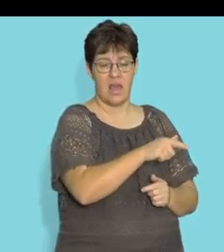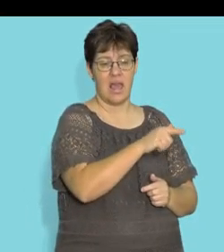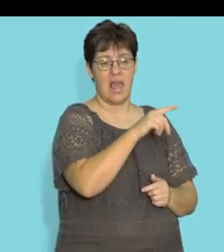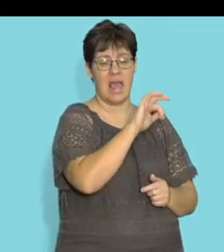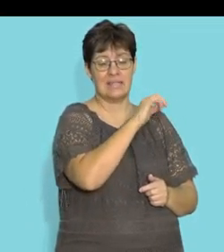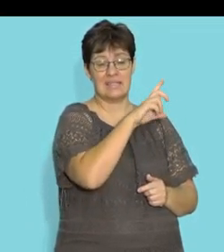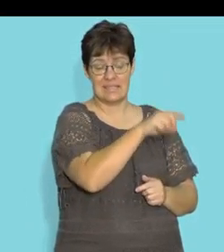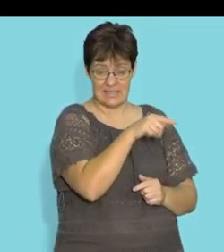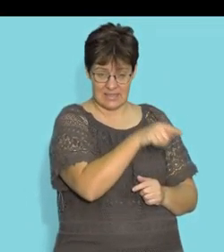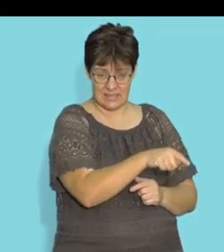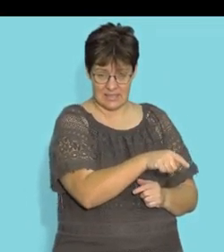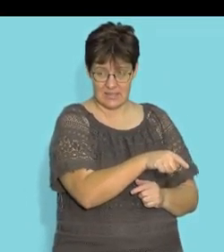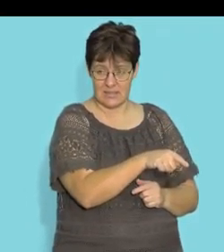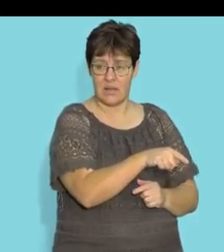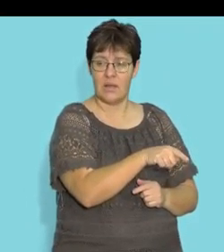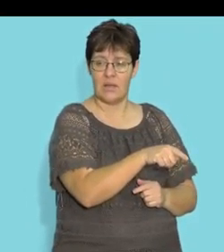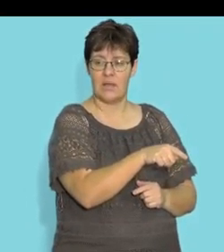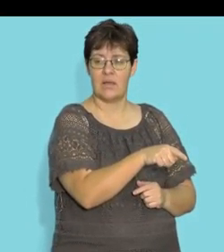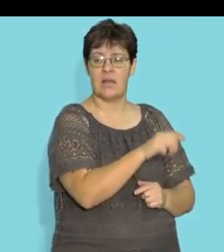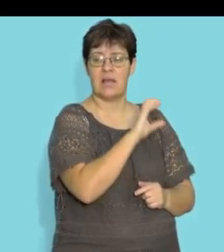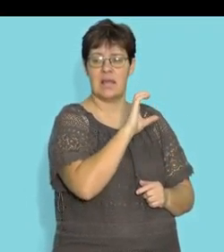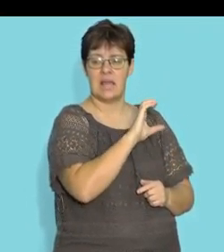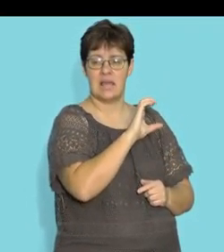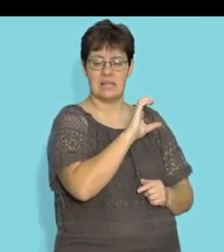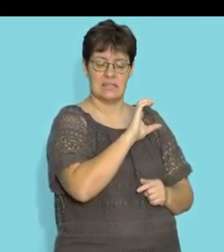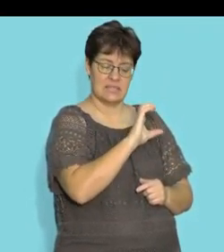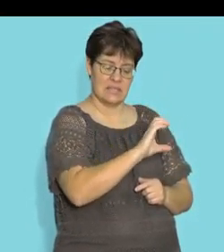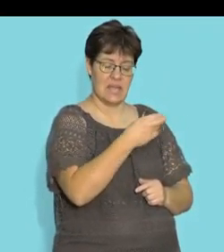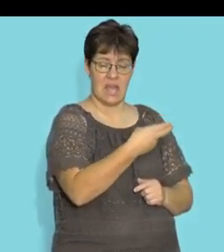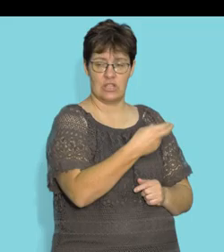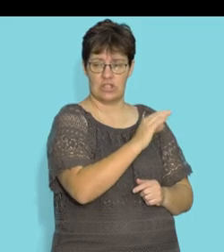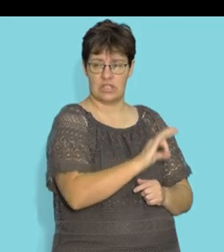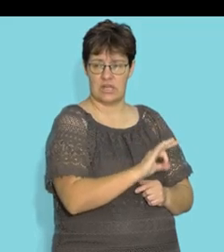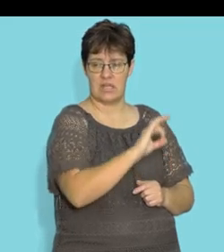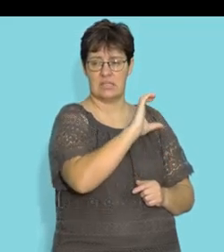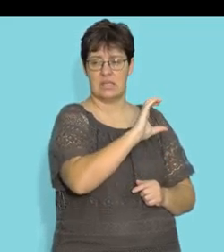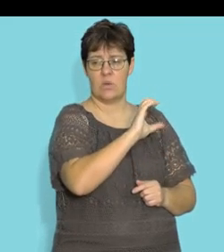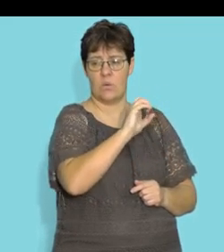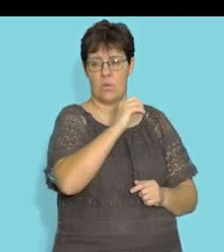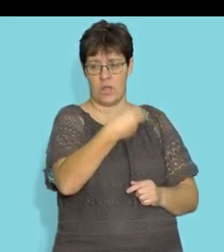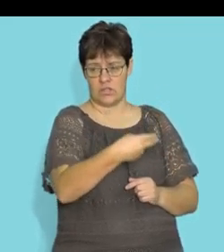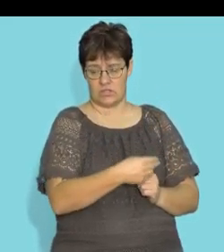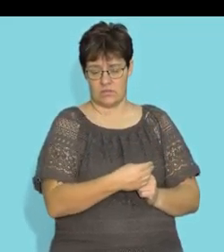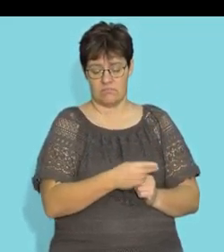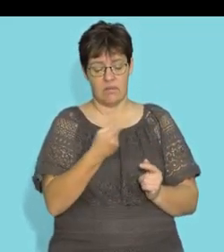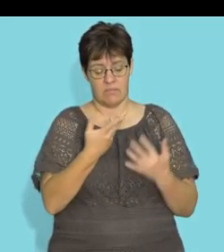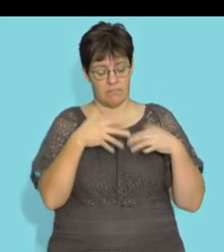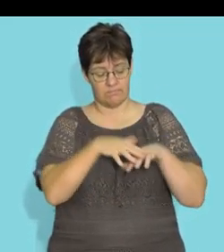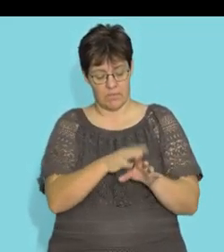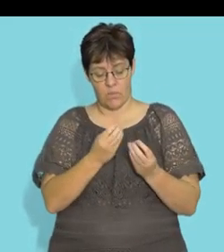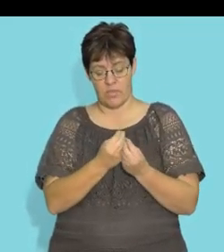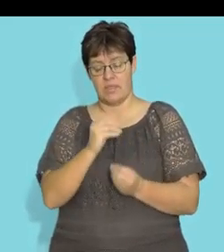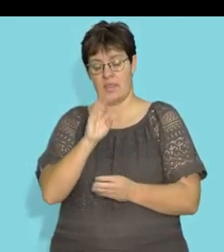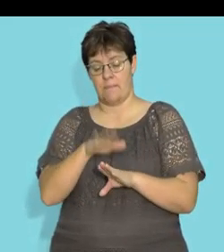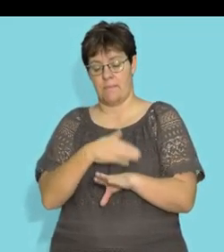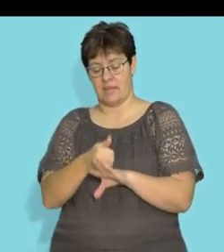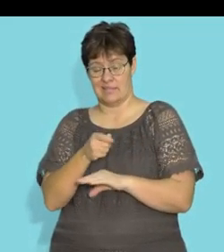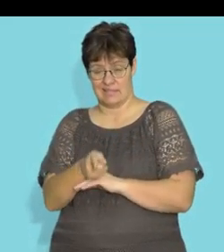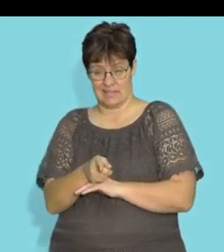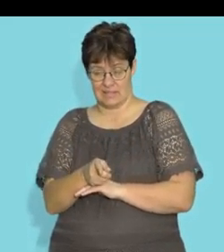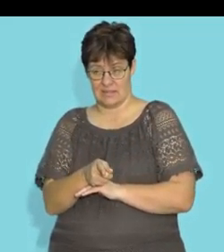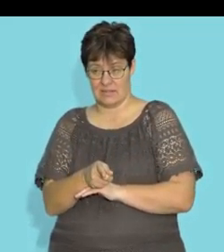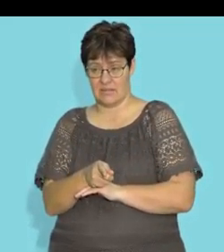will obviously form a strong conjugate base. So if you look at your vinegar